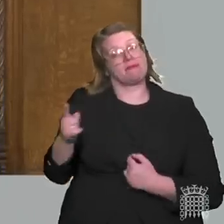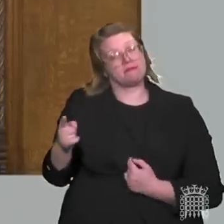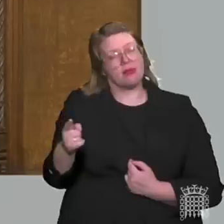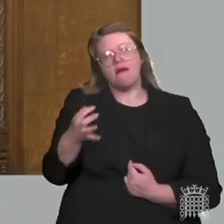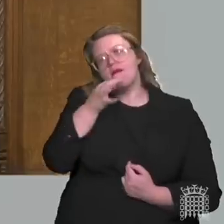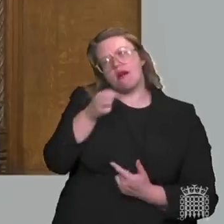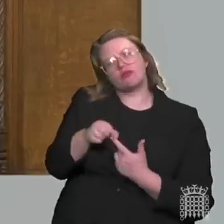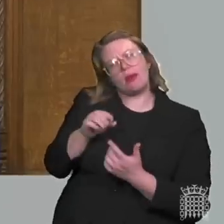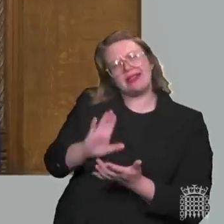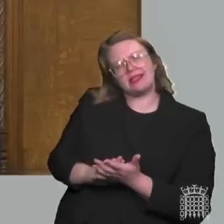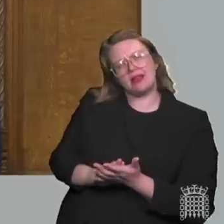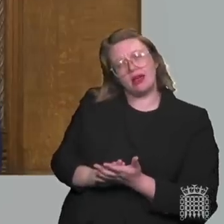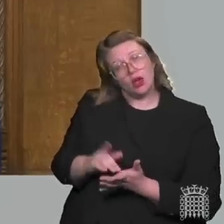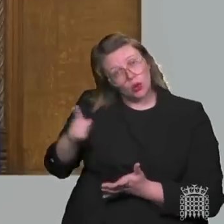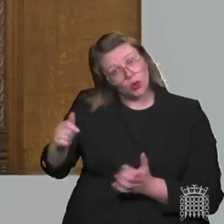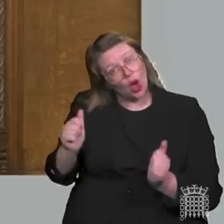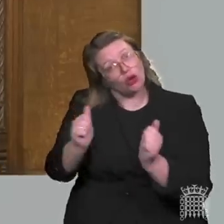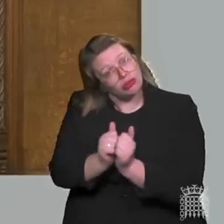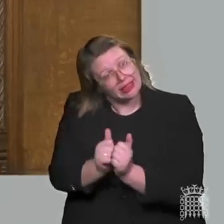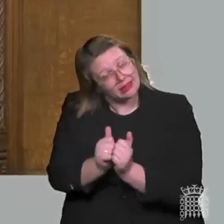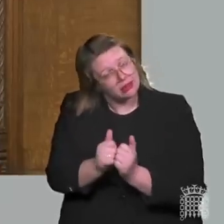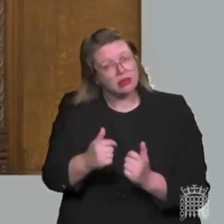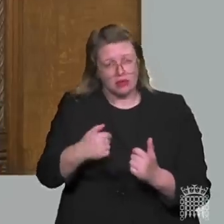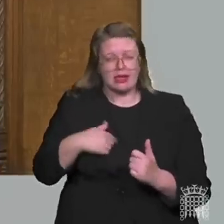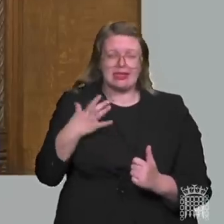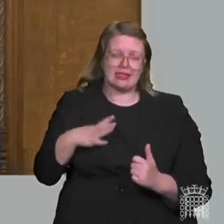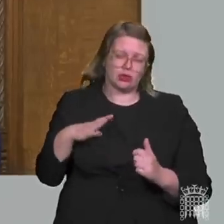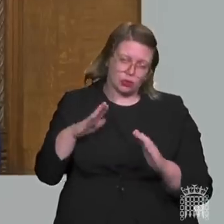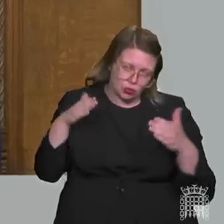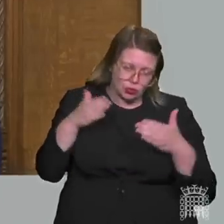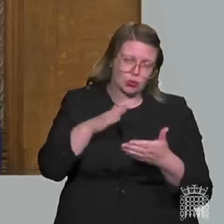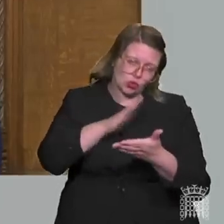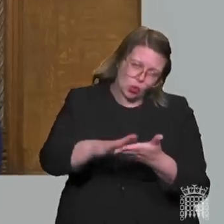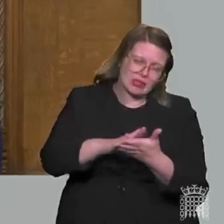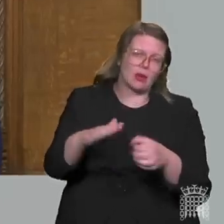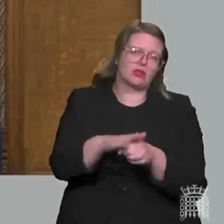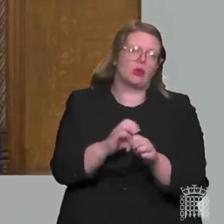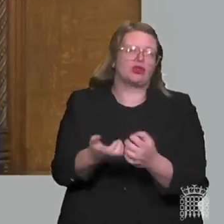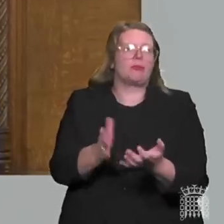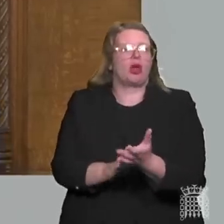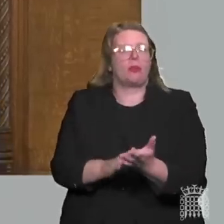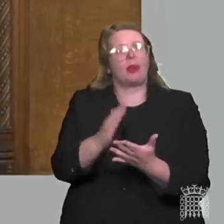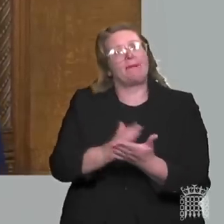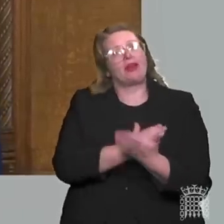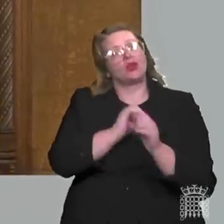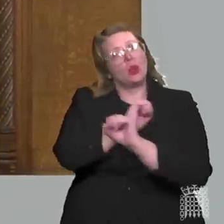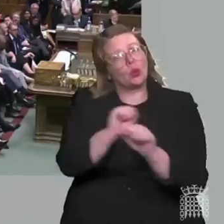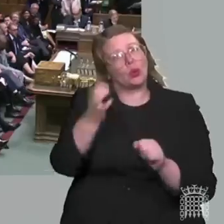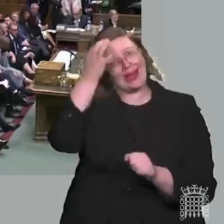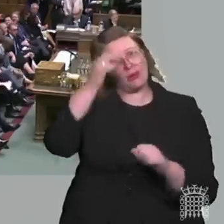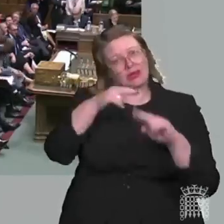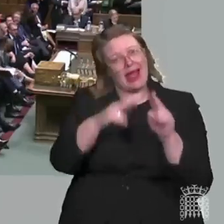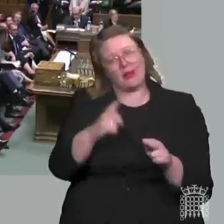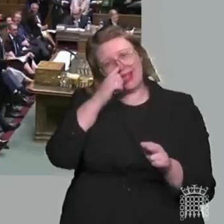me, Mr. Speaker, that it's time that we have serious intervention in Birmingham to make sure that people can have decent homes to